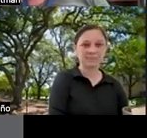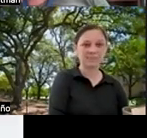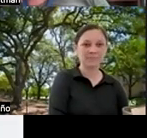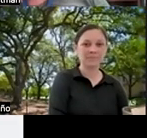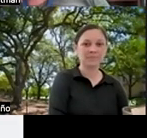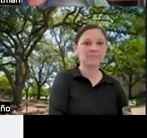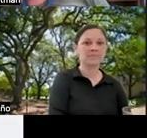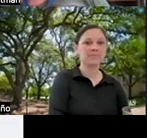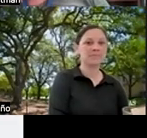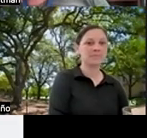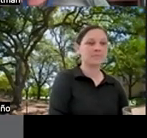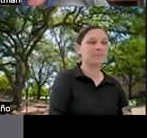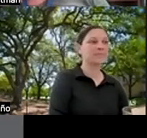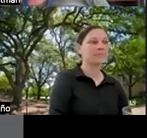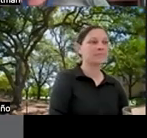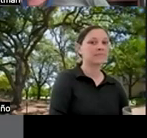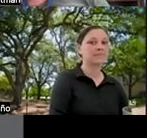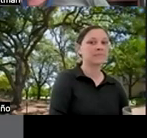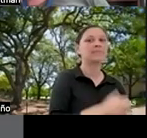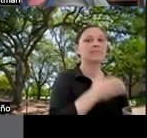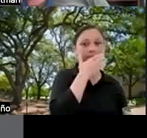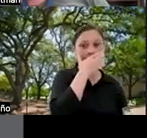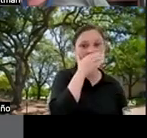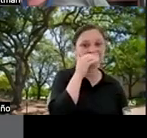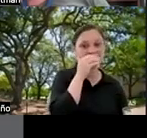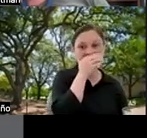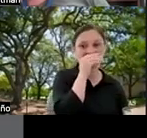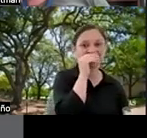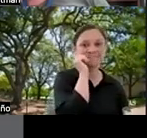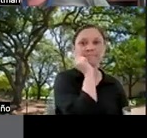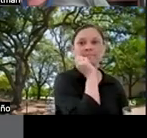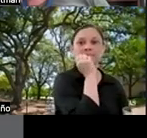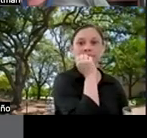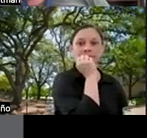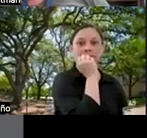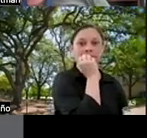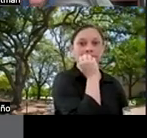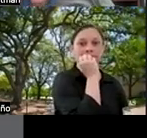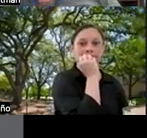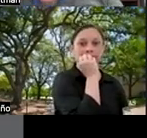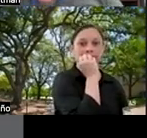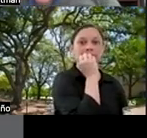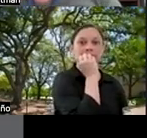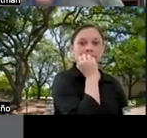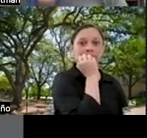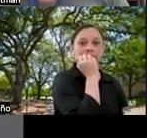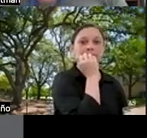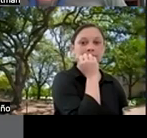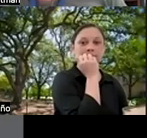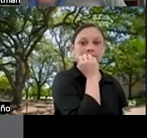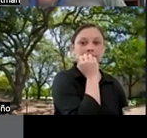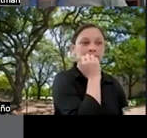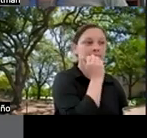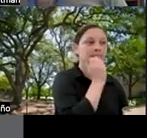entail like the linkage across the programs, kind of like with the regulation piece as